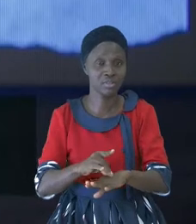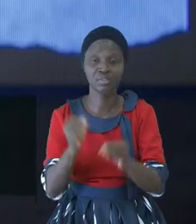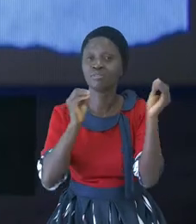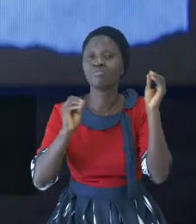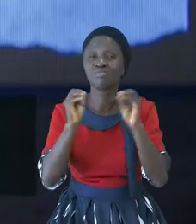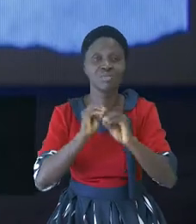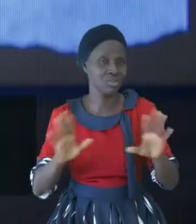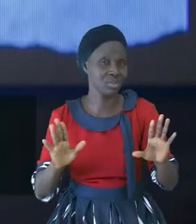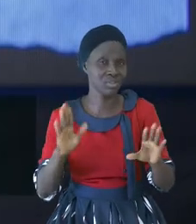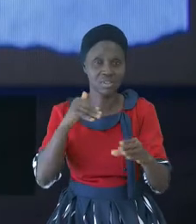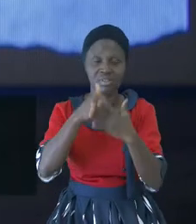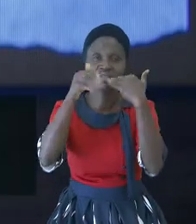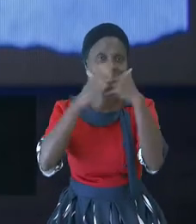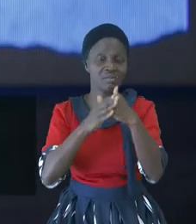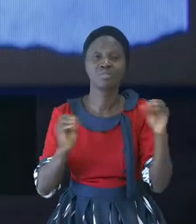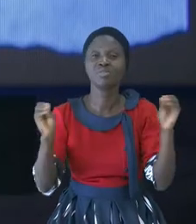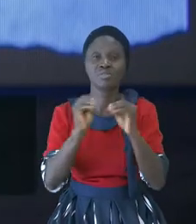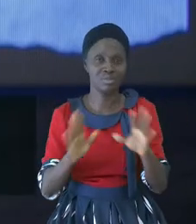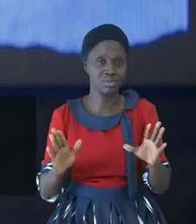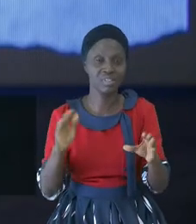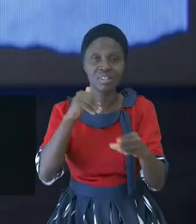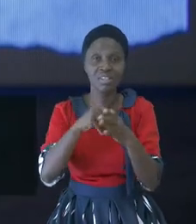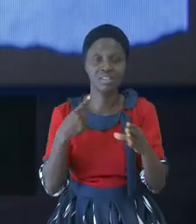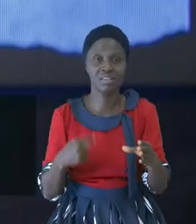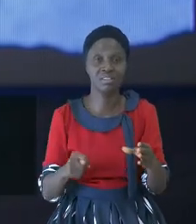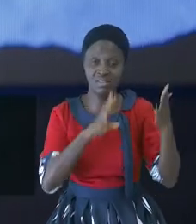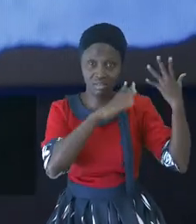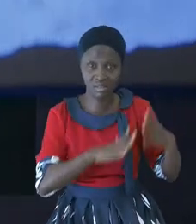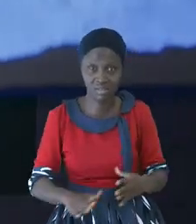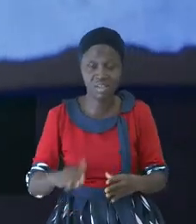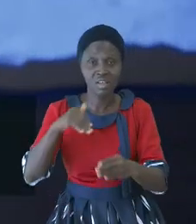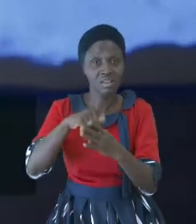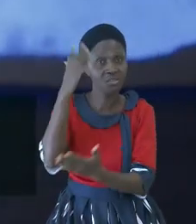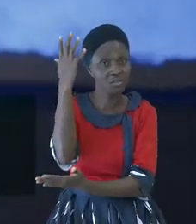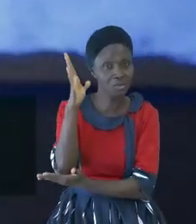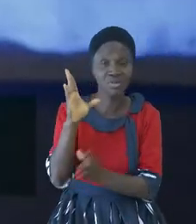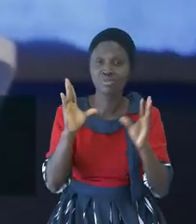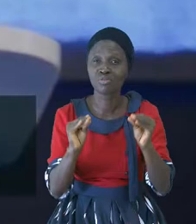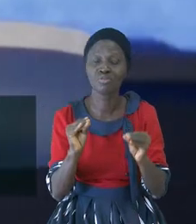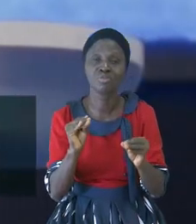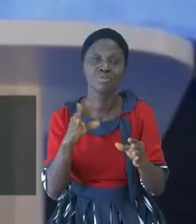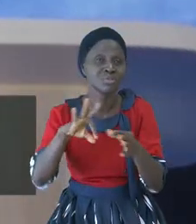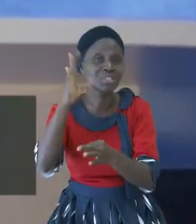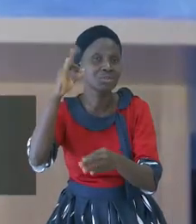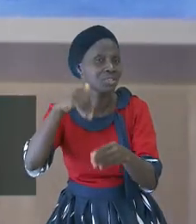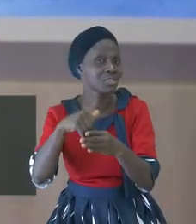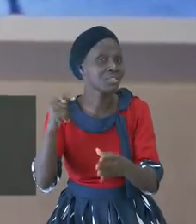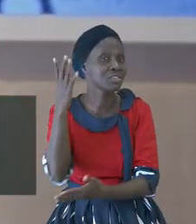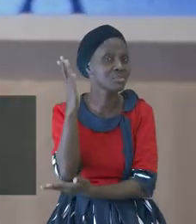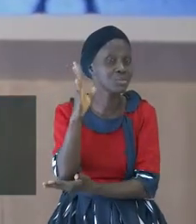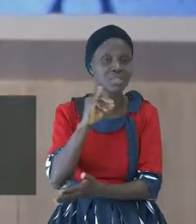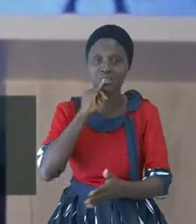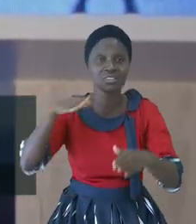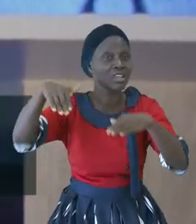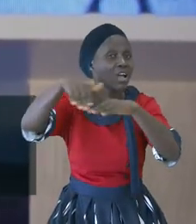heaven, nothing in the sea, nothing in the forest, no spirit in the bush is